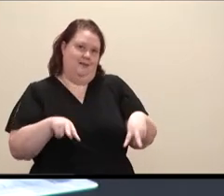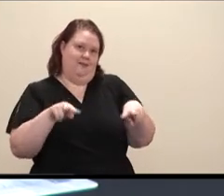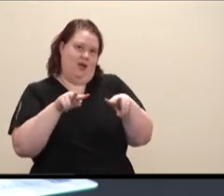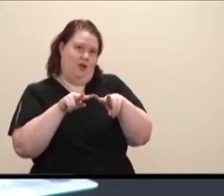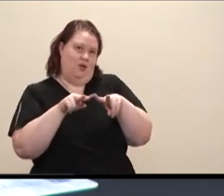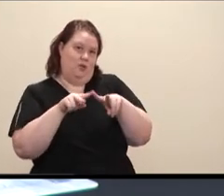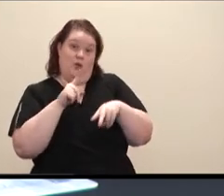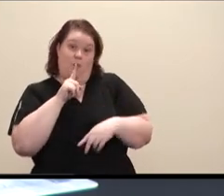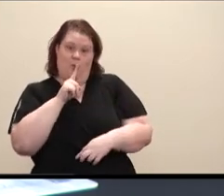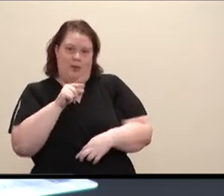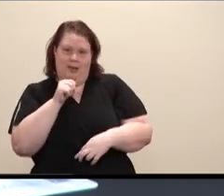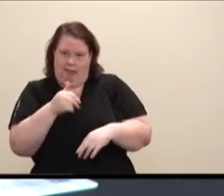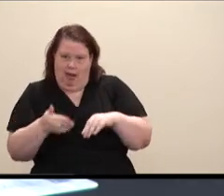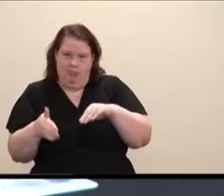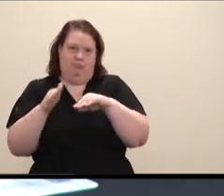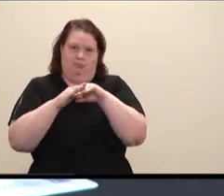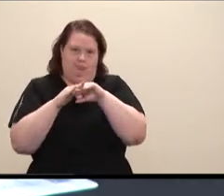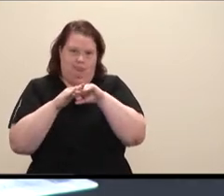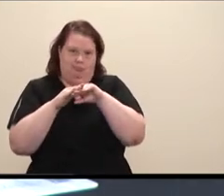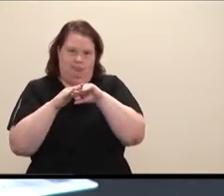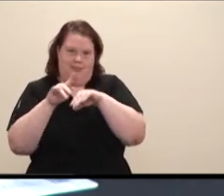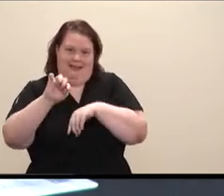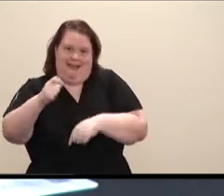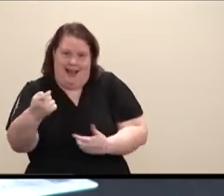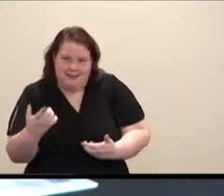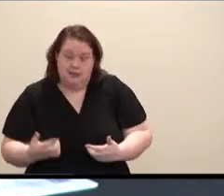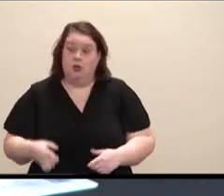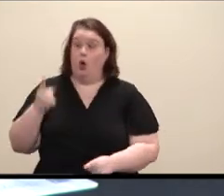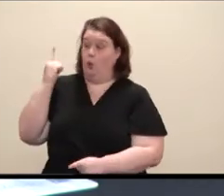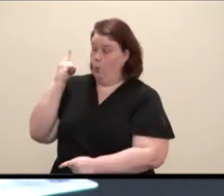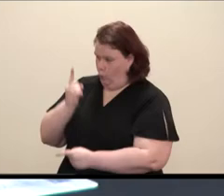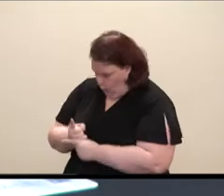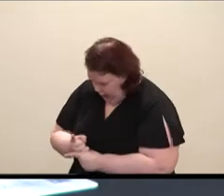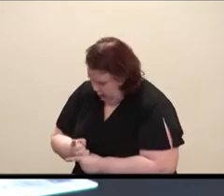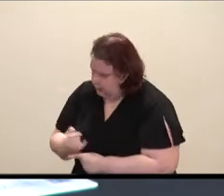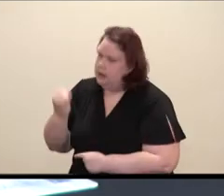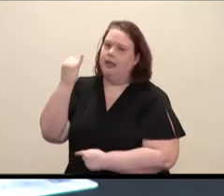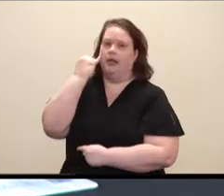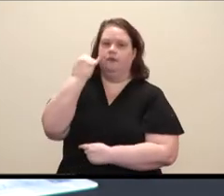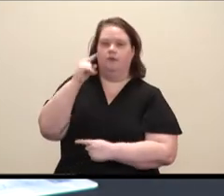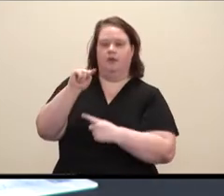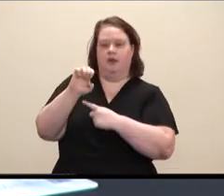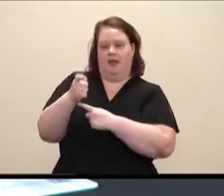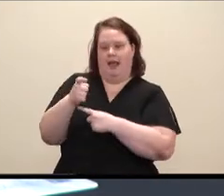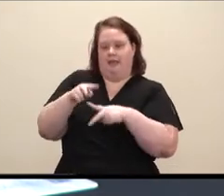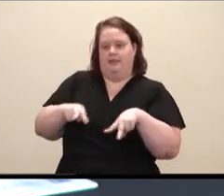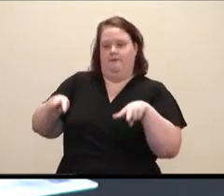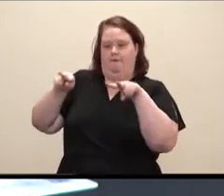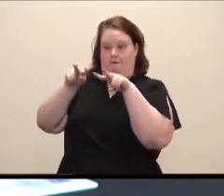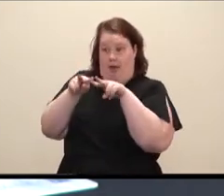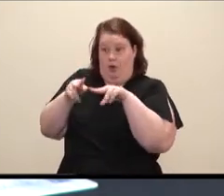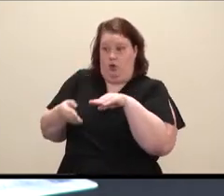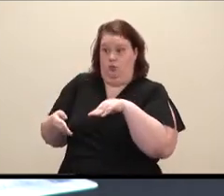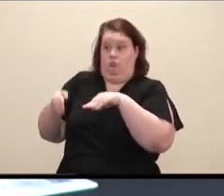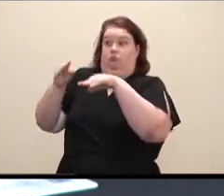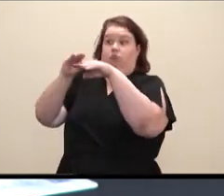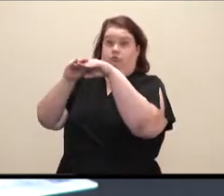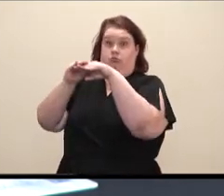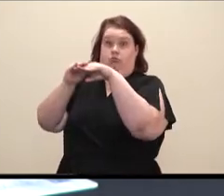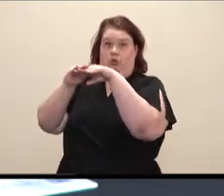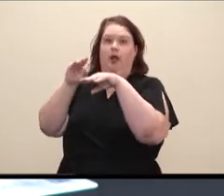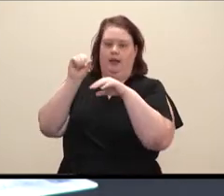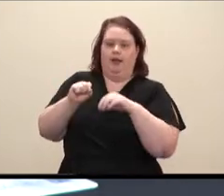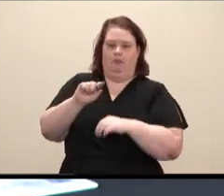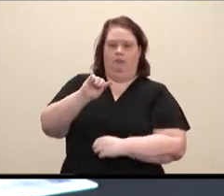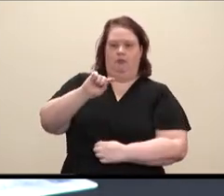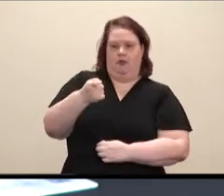to be raising taxes. That's right. If you trend higher than that, we should be able to hold the total tax rate even lower than that 6.46 cents.